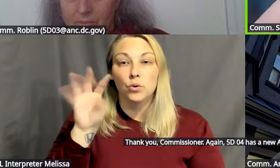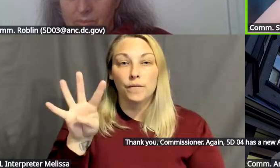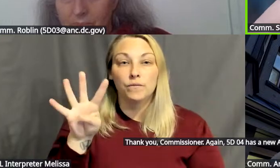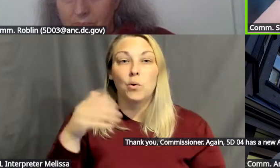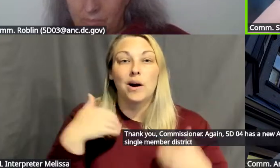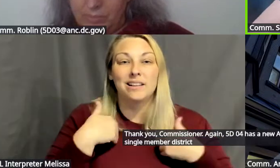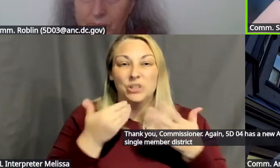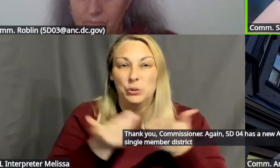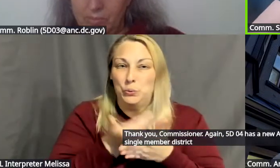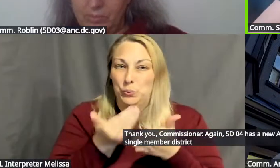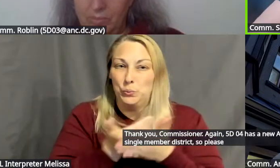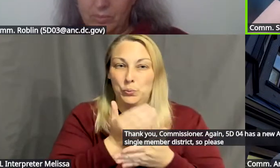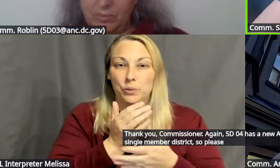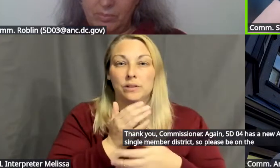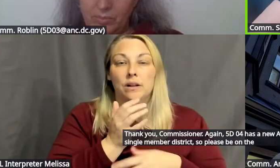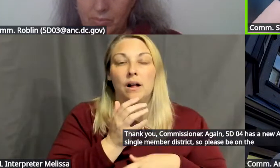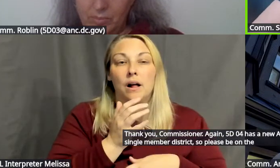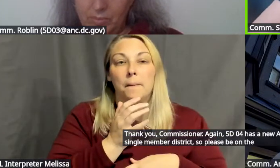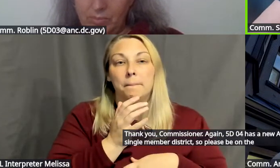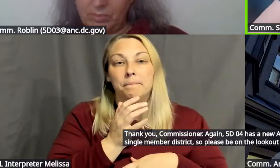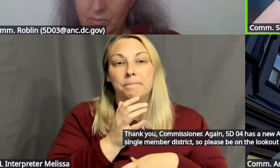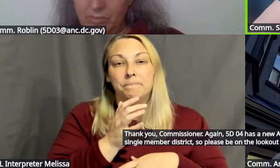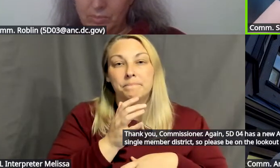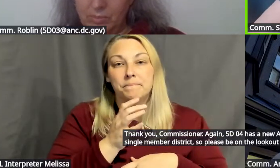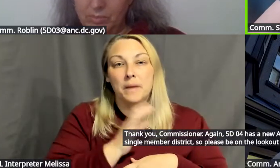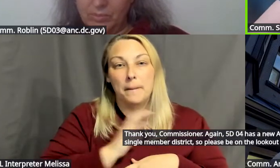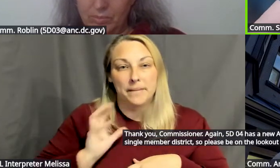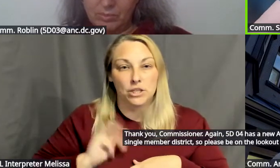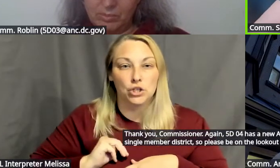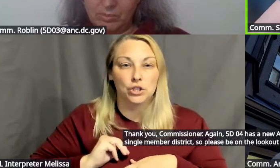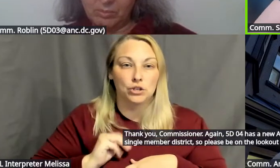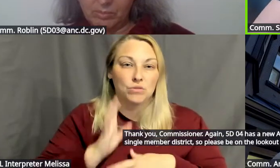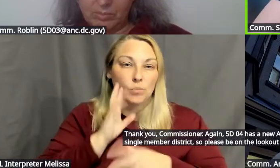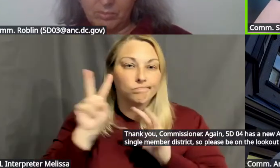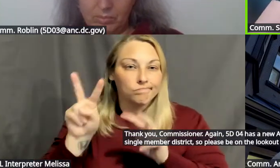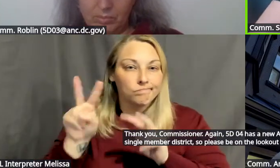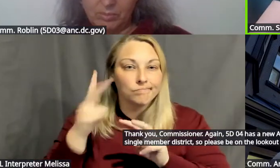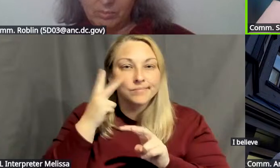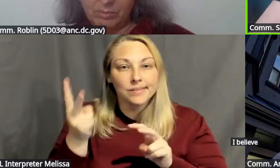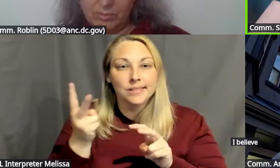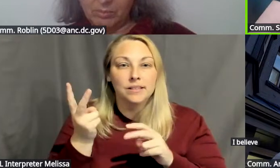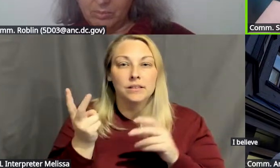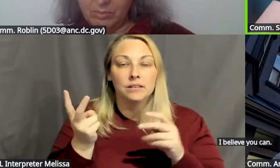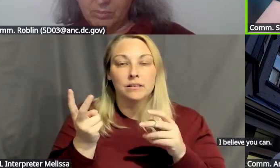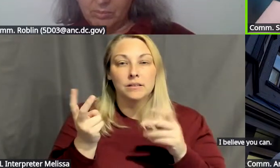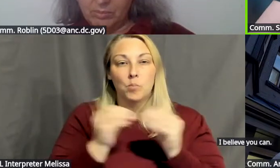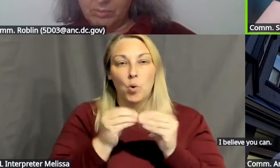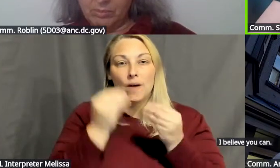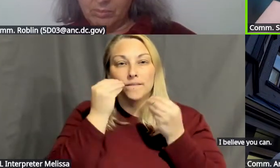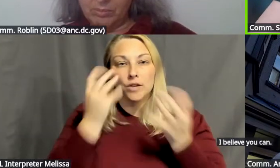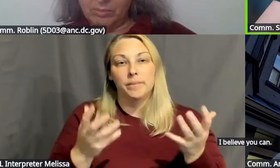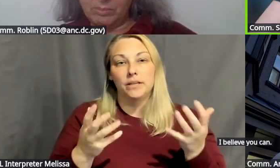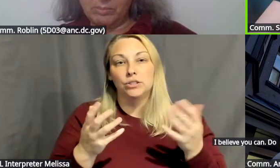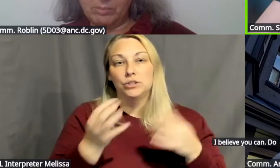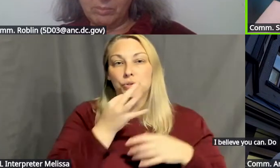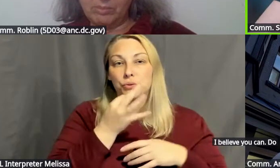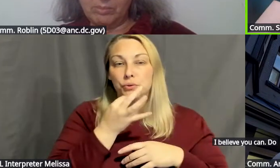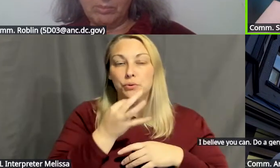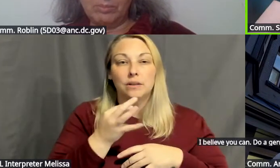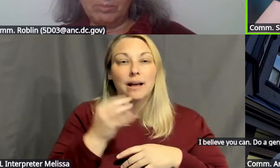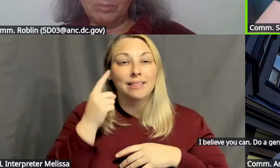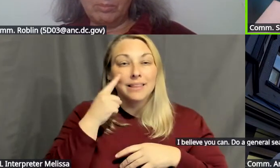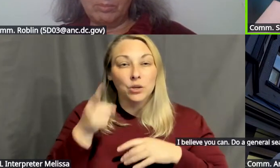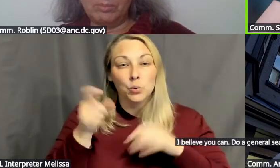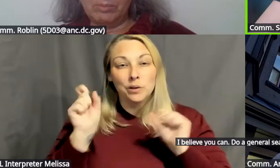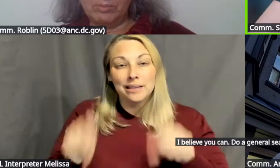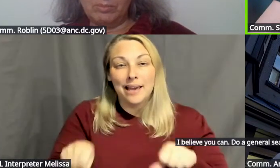please be on the lookout for information on him. I believe you can do a general search on the Board of